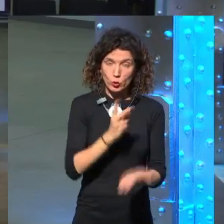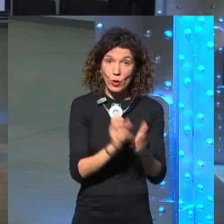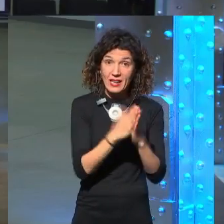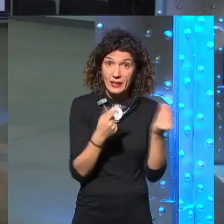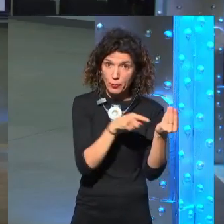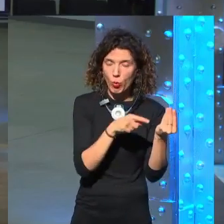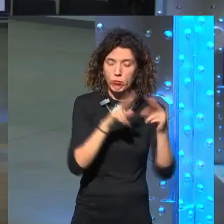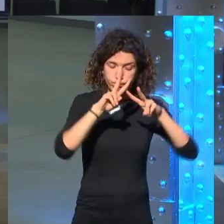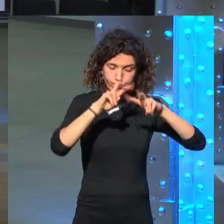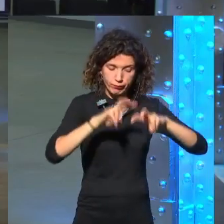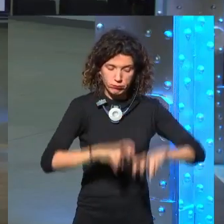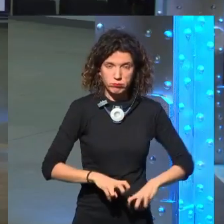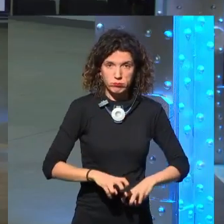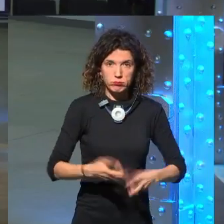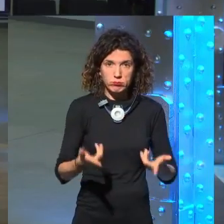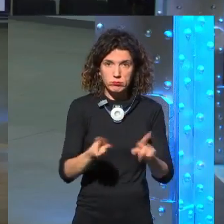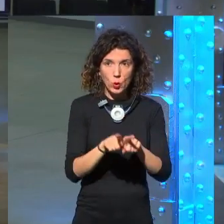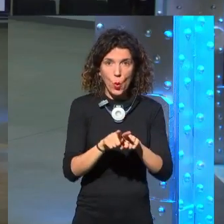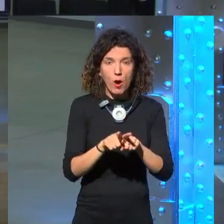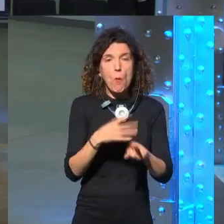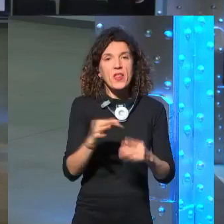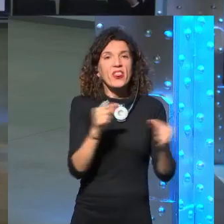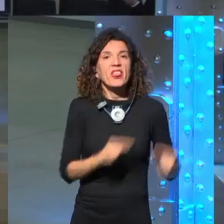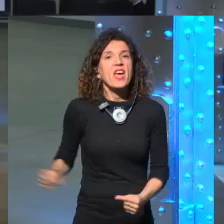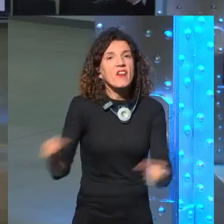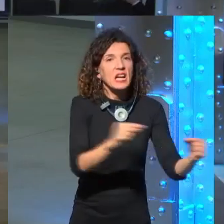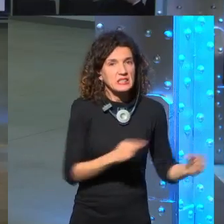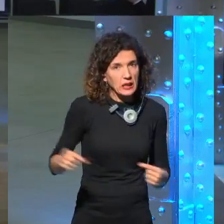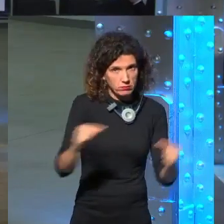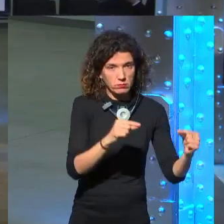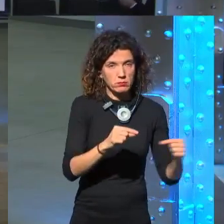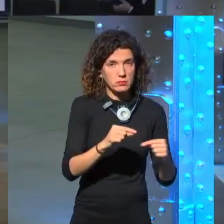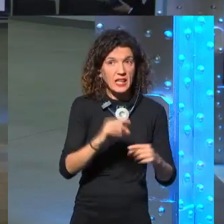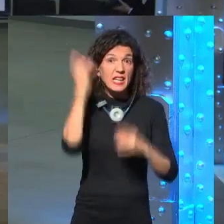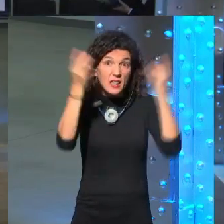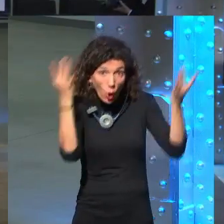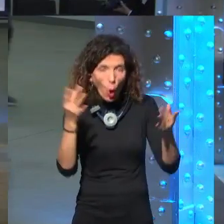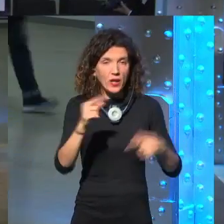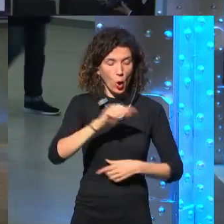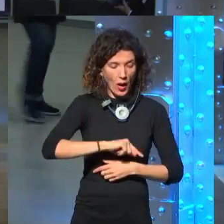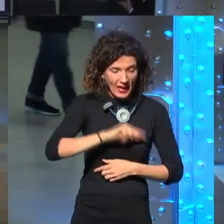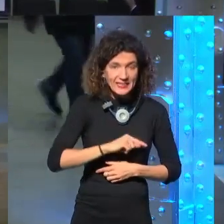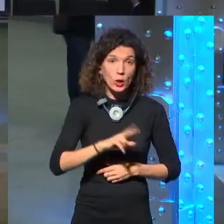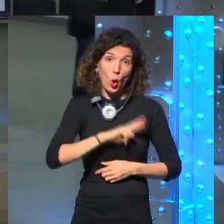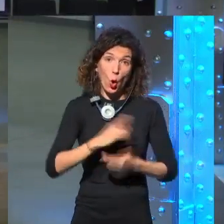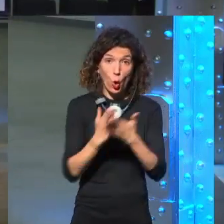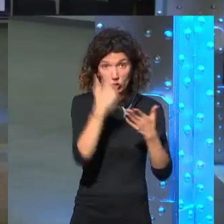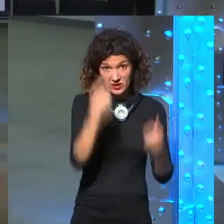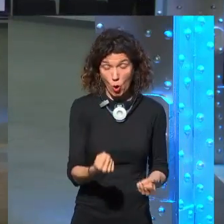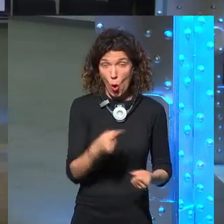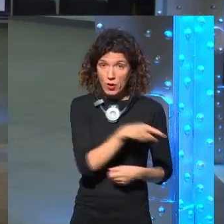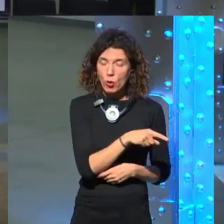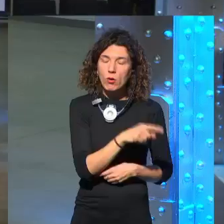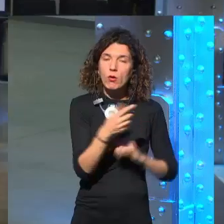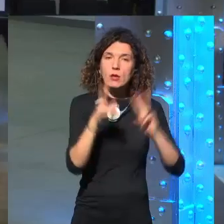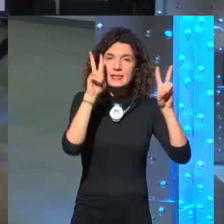kind of theological debate about the unknown and its impact on us as humans. So let's plunge into some